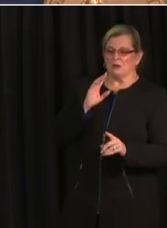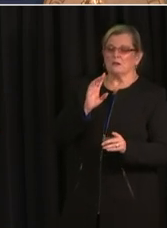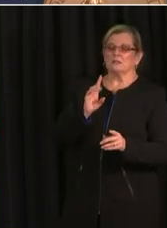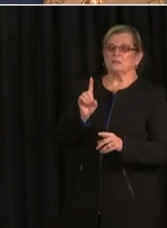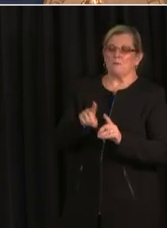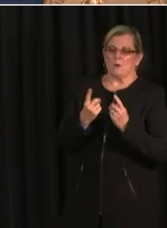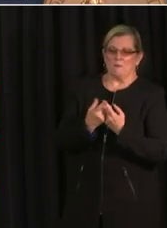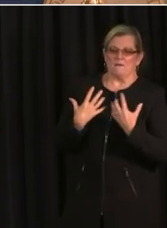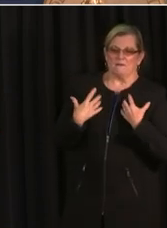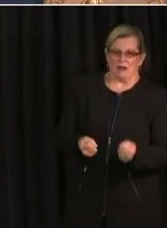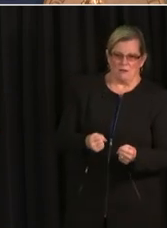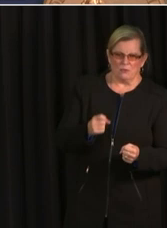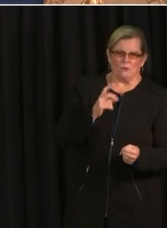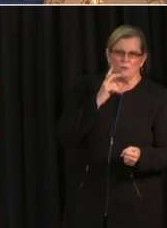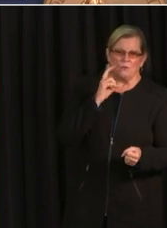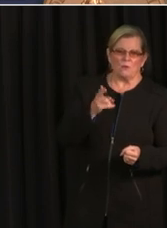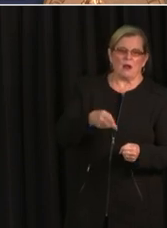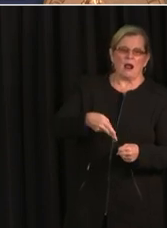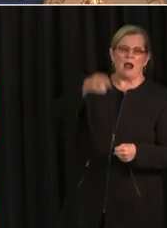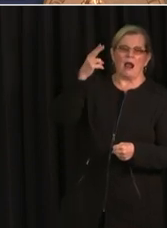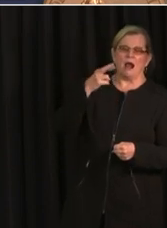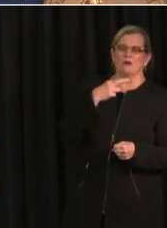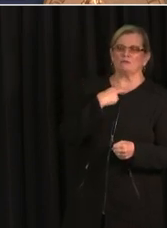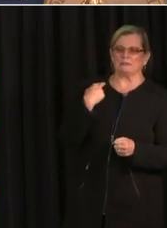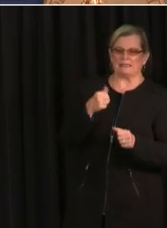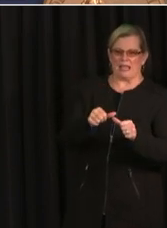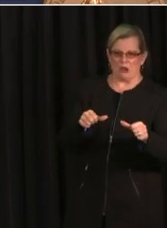of high-risk areas on